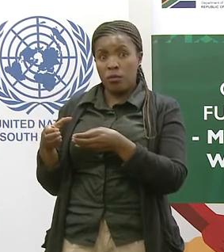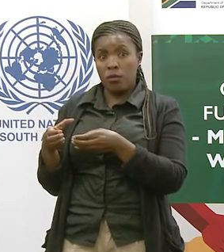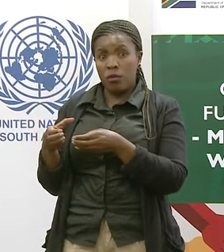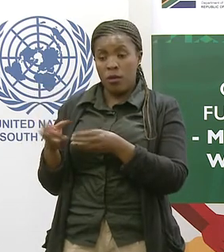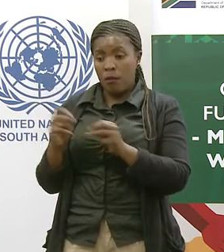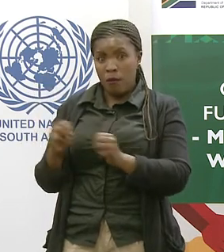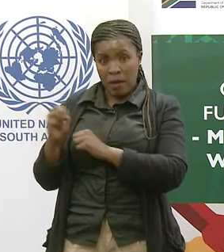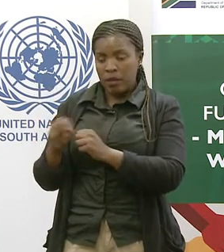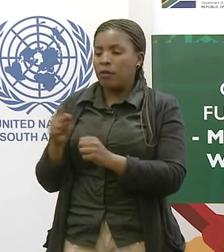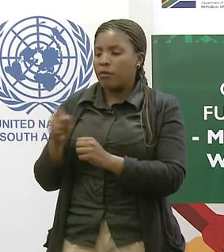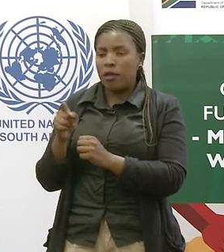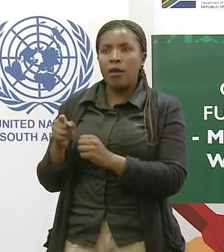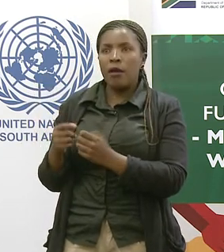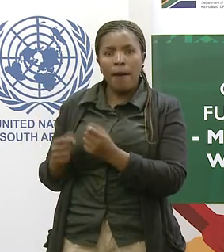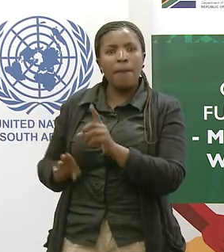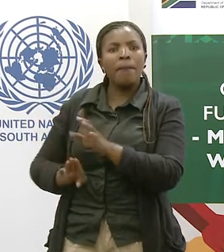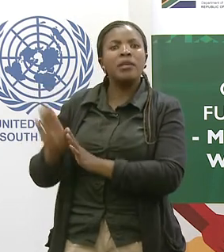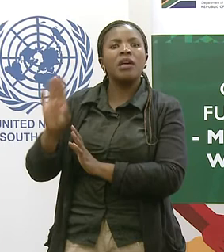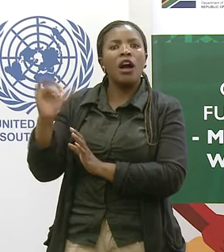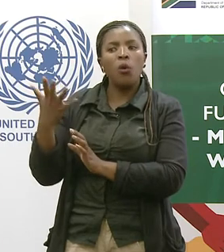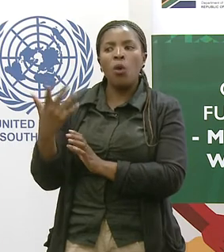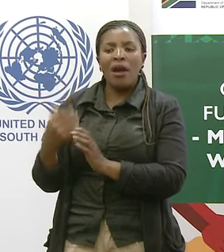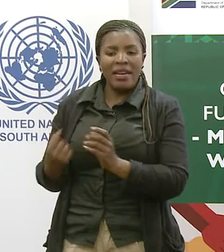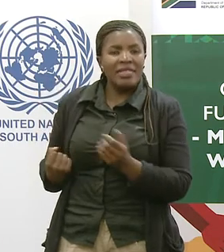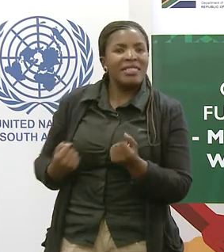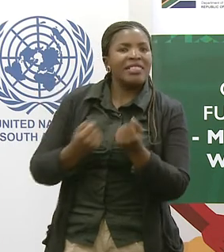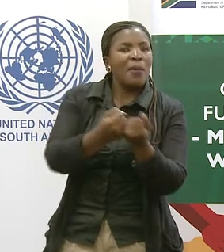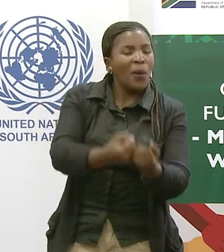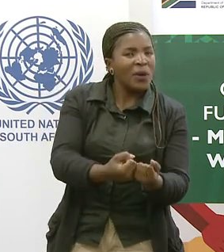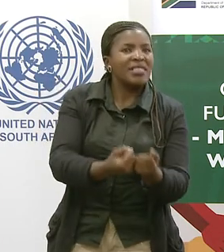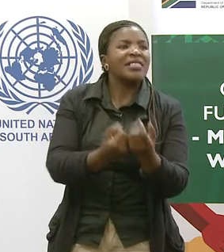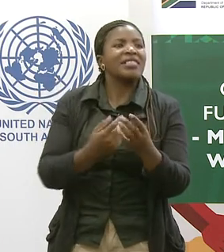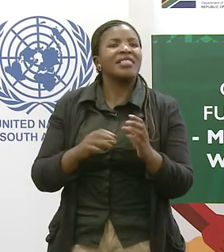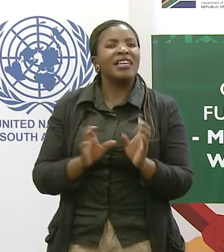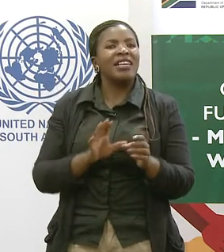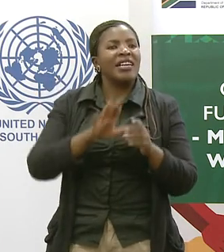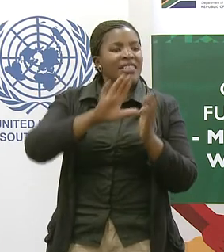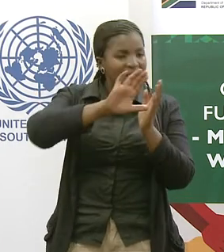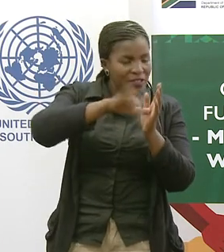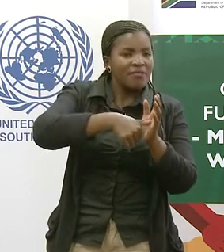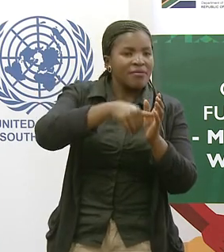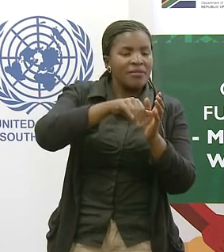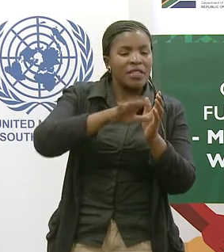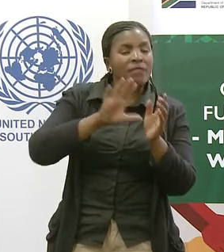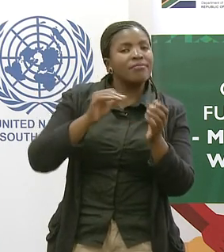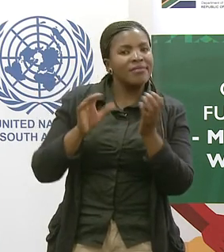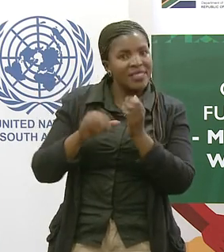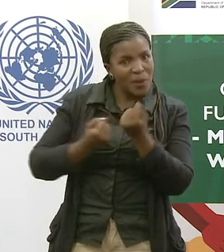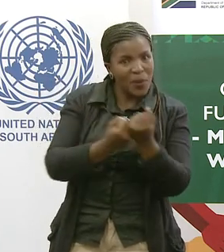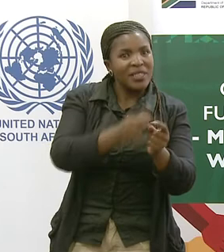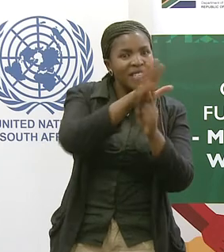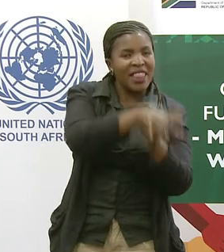for democracy. And now we have a struggle in our society, and I've got to say that we must develop that